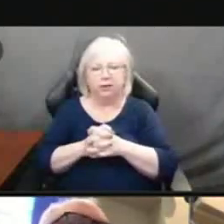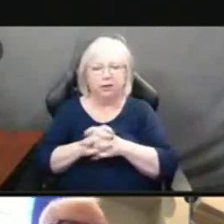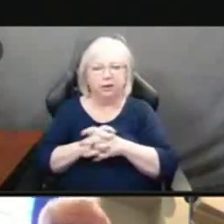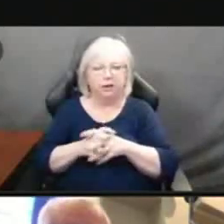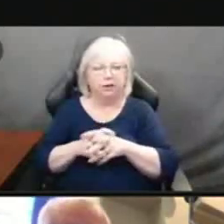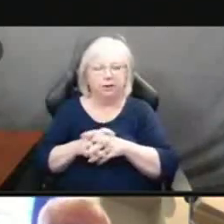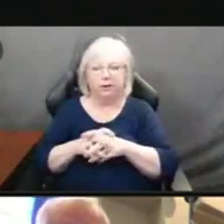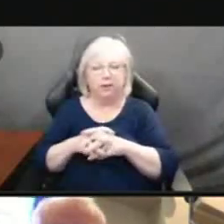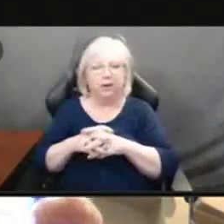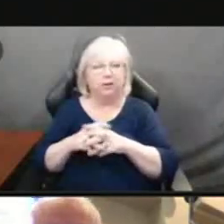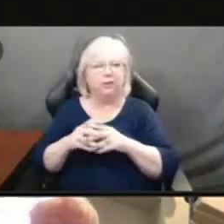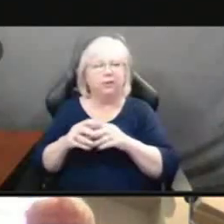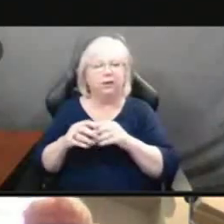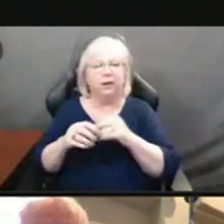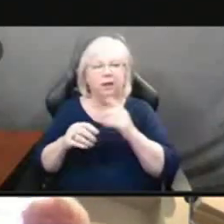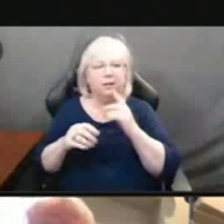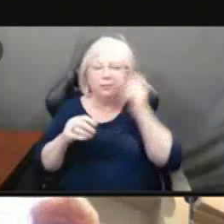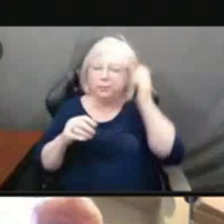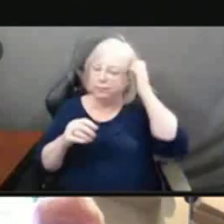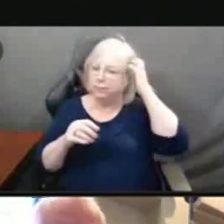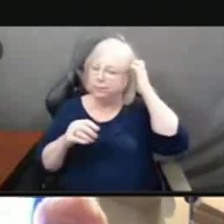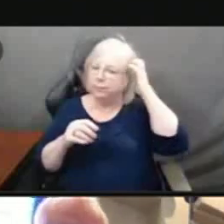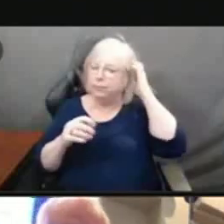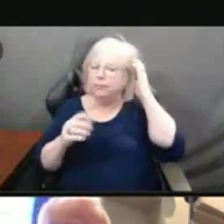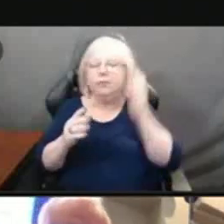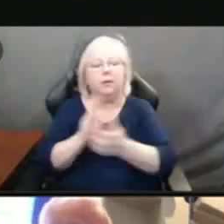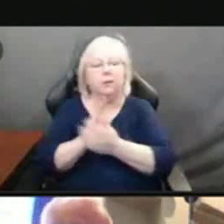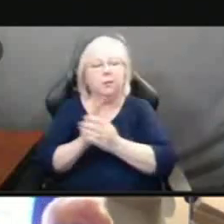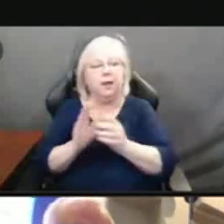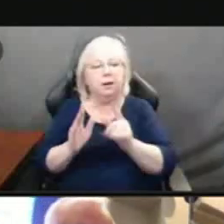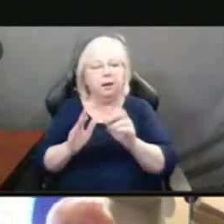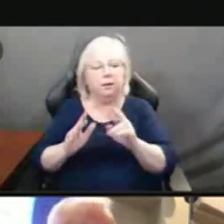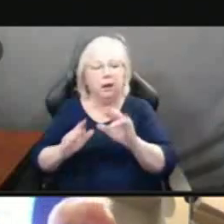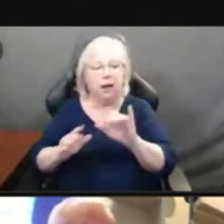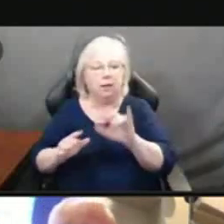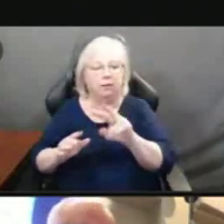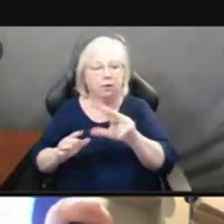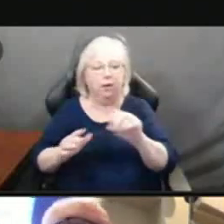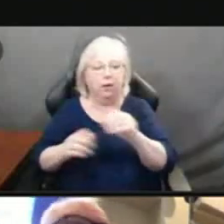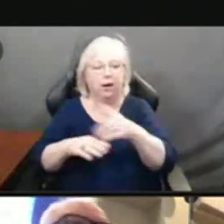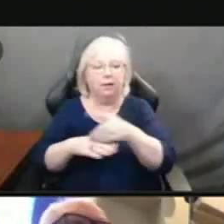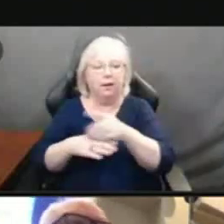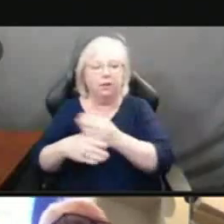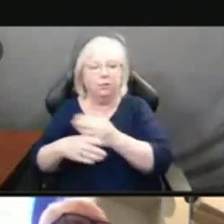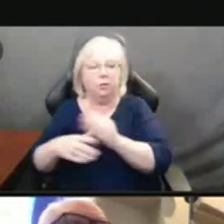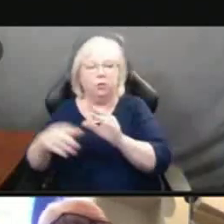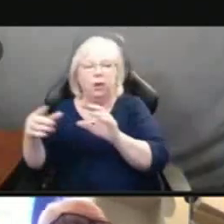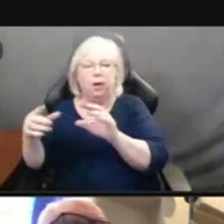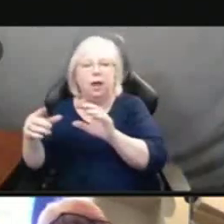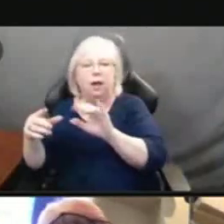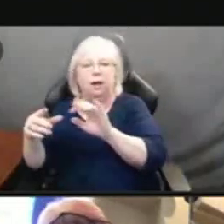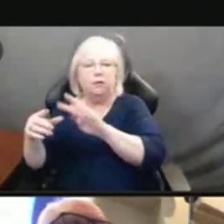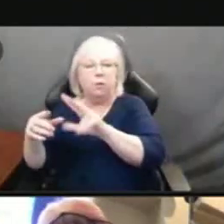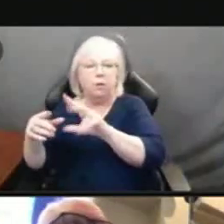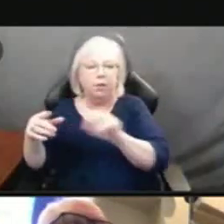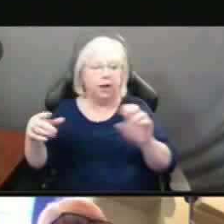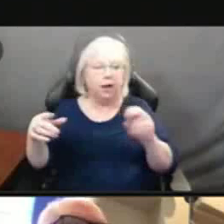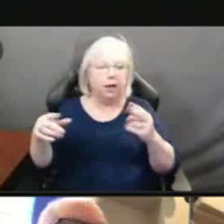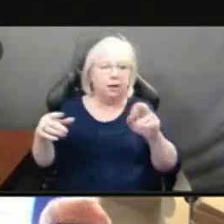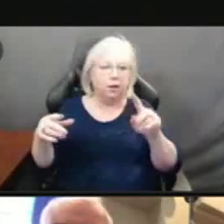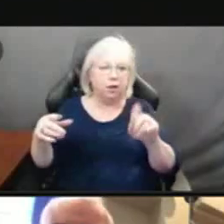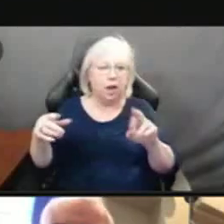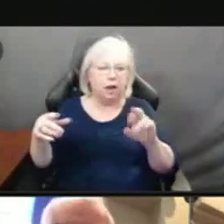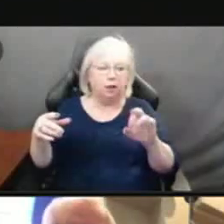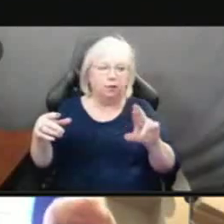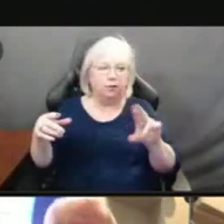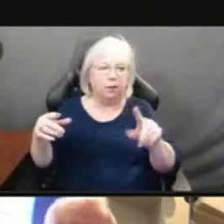An ordinance to amend the land use plan in the Interstate 430 Planning District between Interstate 430 and Shackelford Pass, just north of West